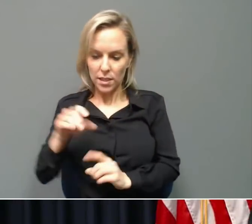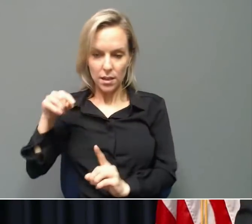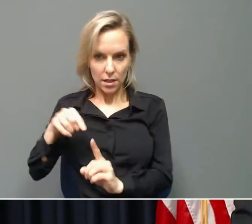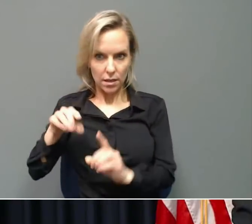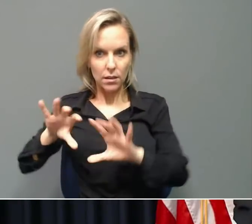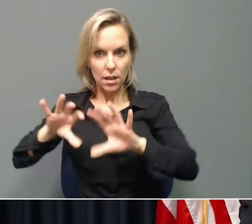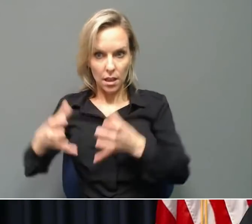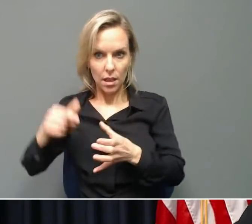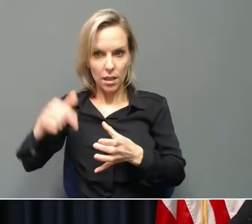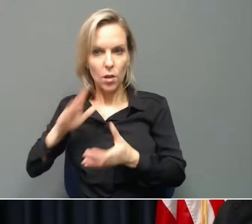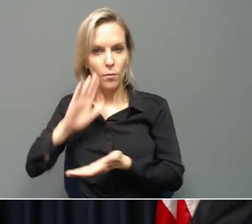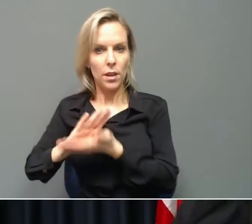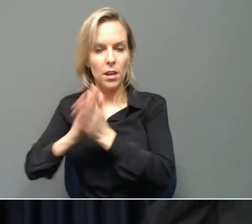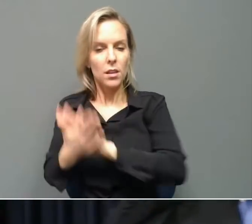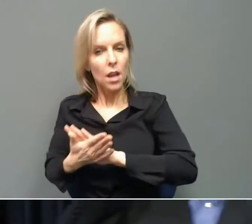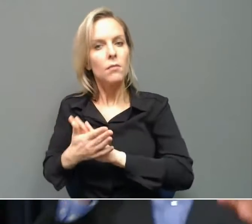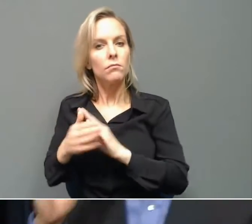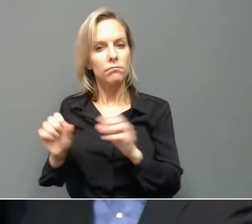active on Monday.